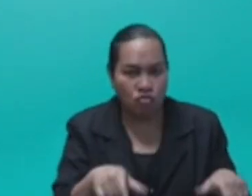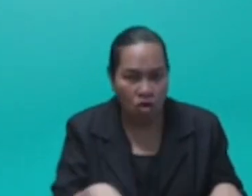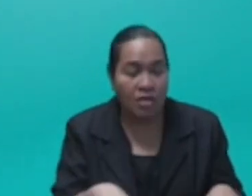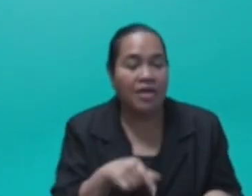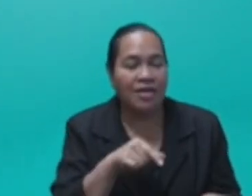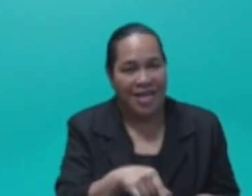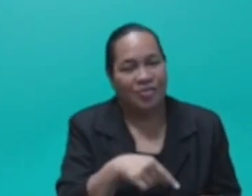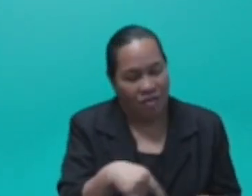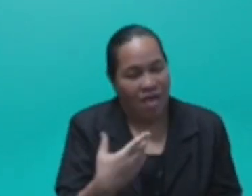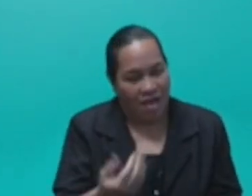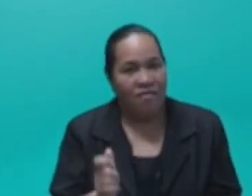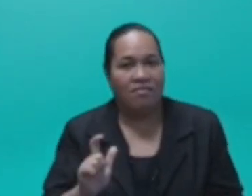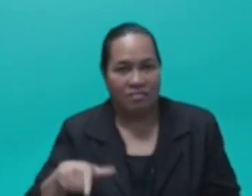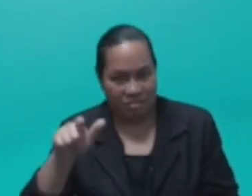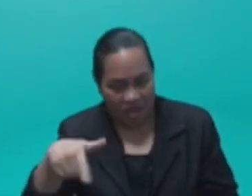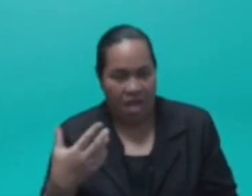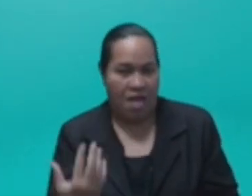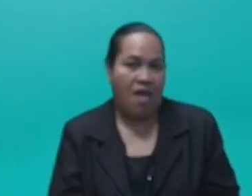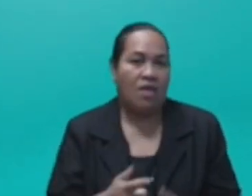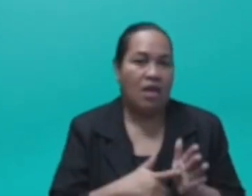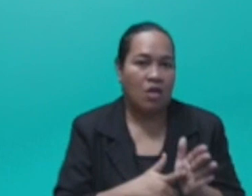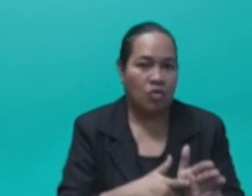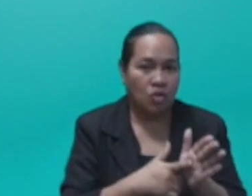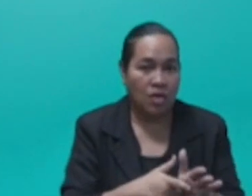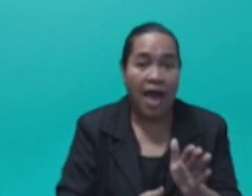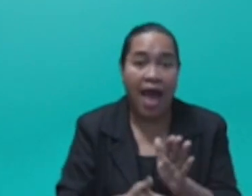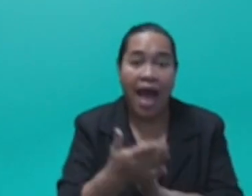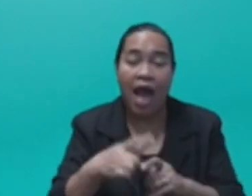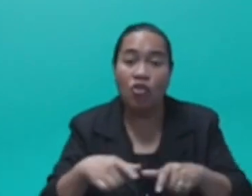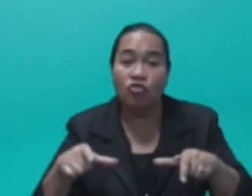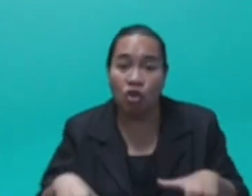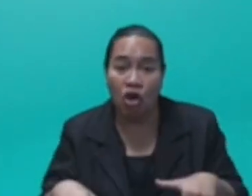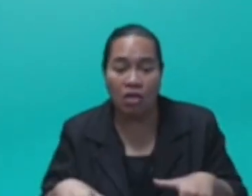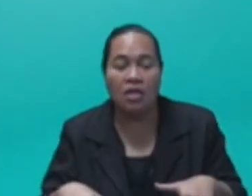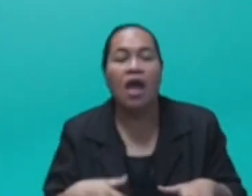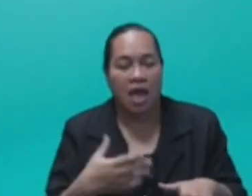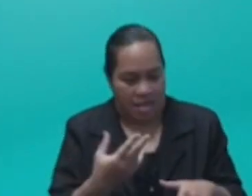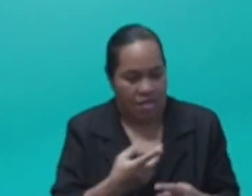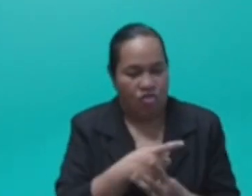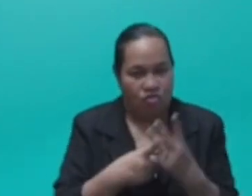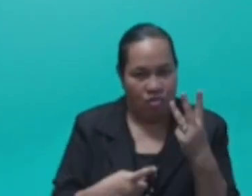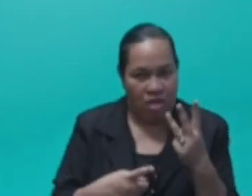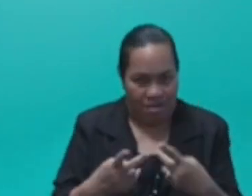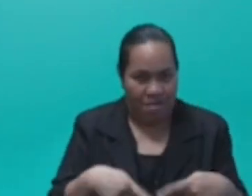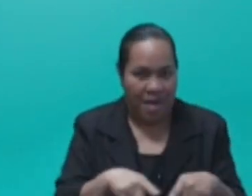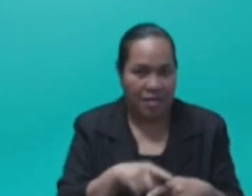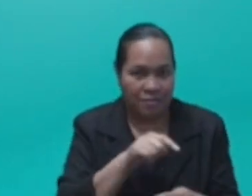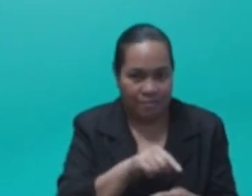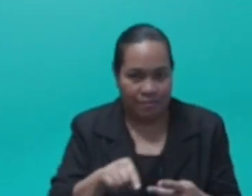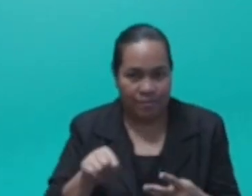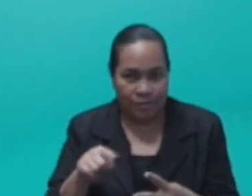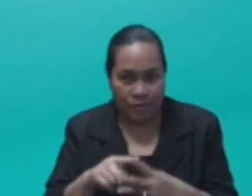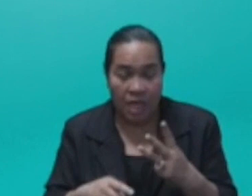Suva, Lambasa, and Lautoka. The higher court convenes in each of these three main centers, and there